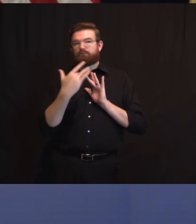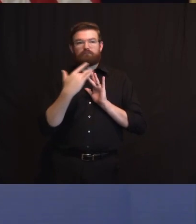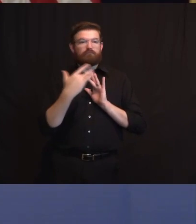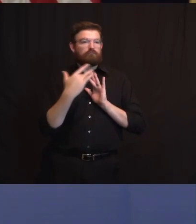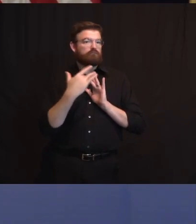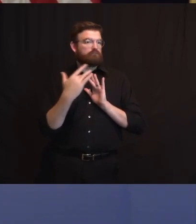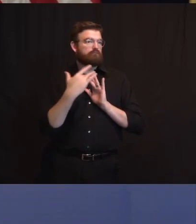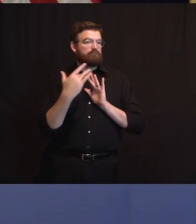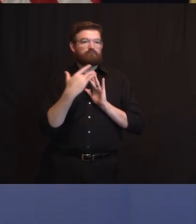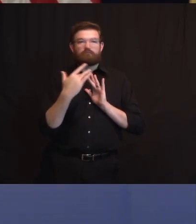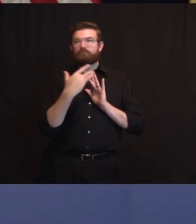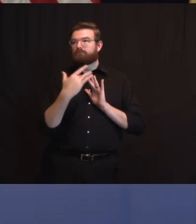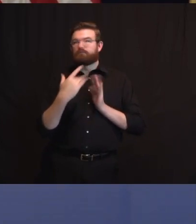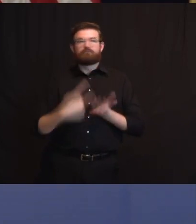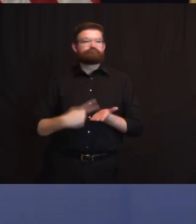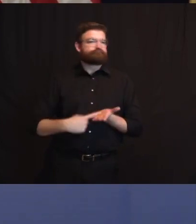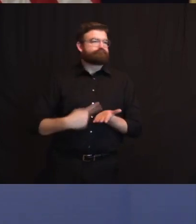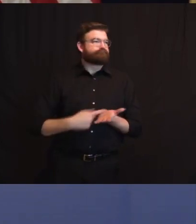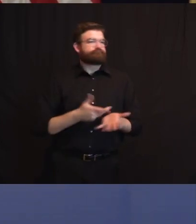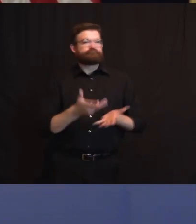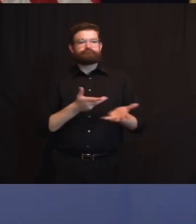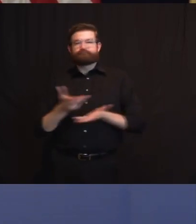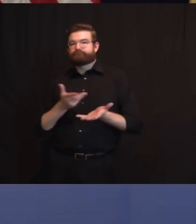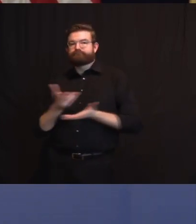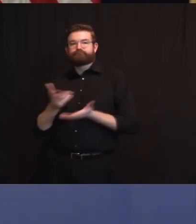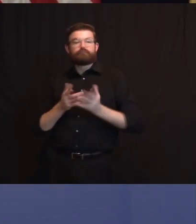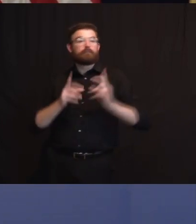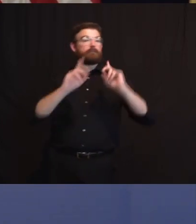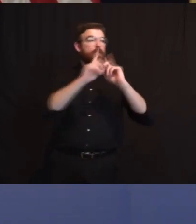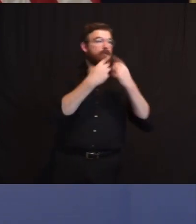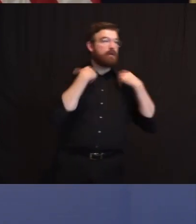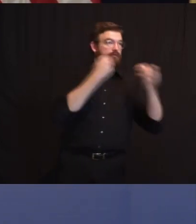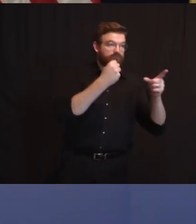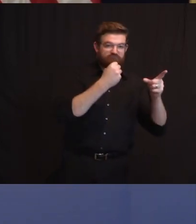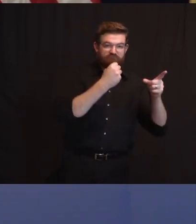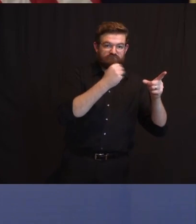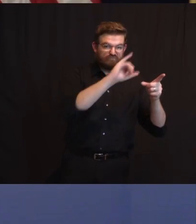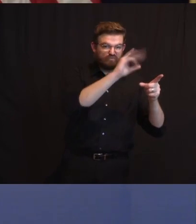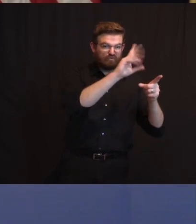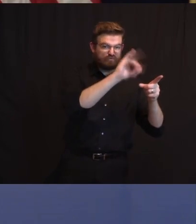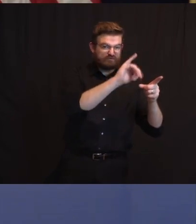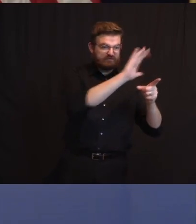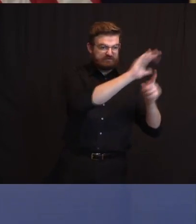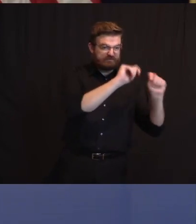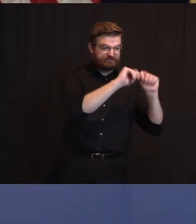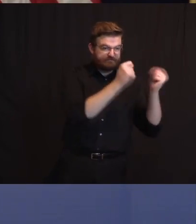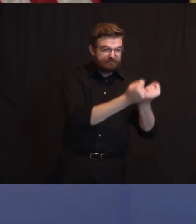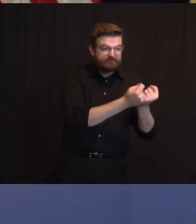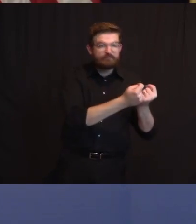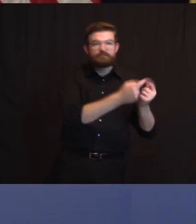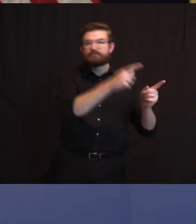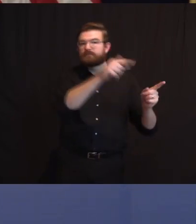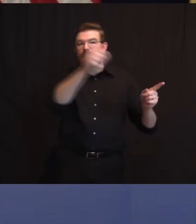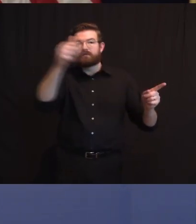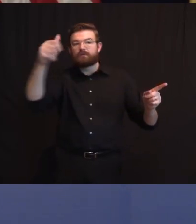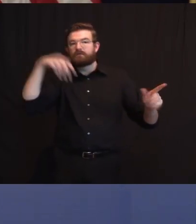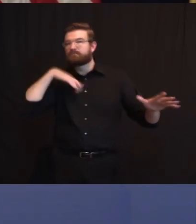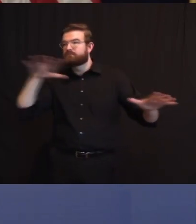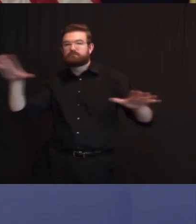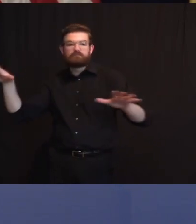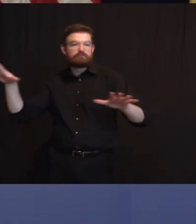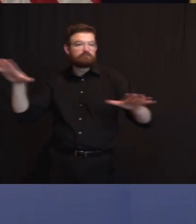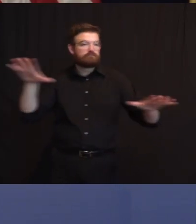in communication with the Department of Health and Judy's team, and we appreciate that this is a frustrating and new time